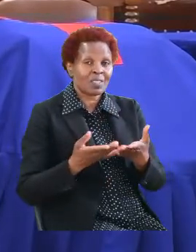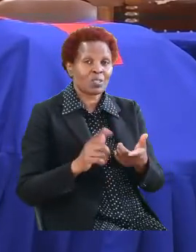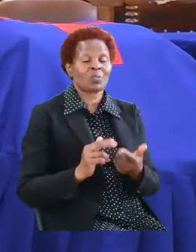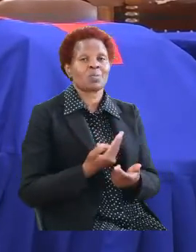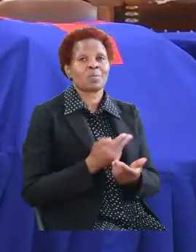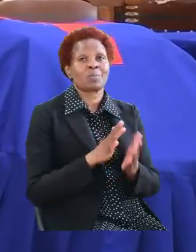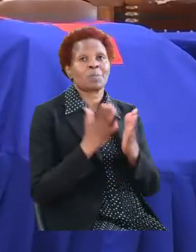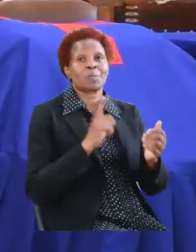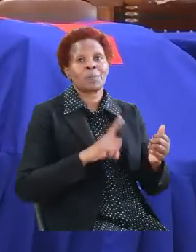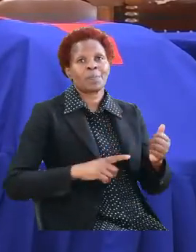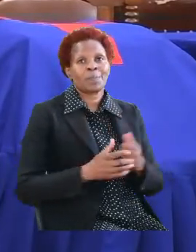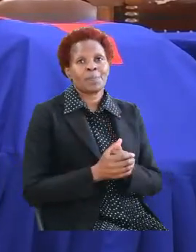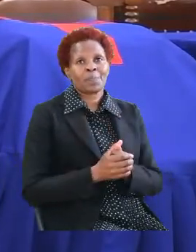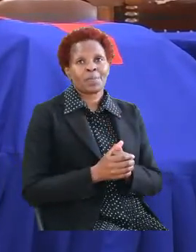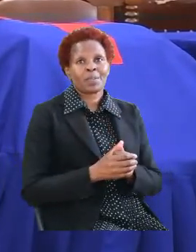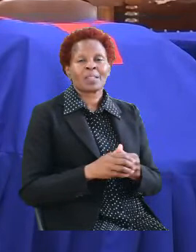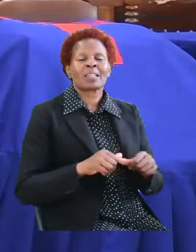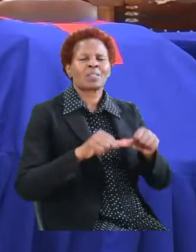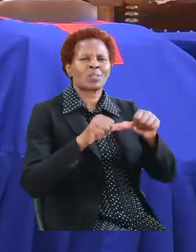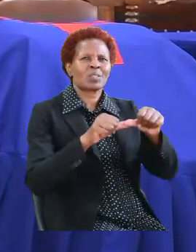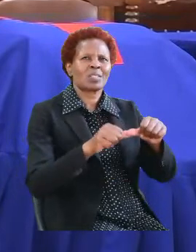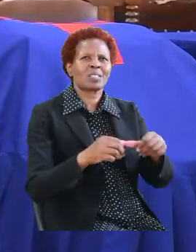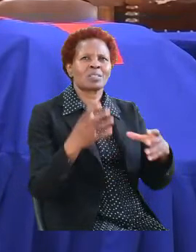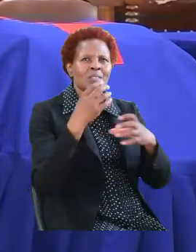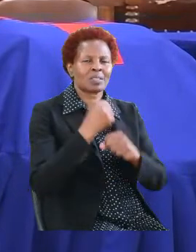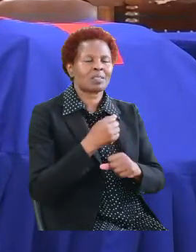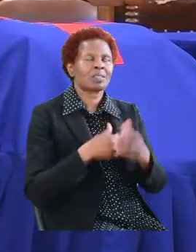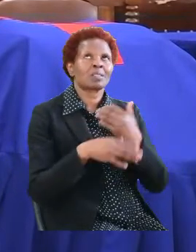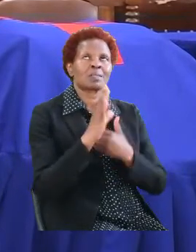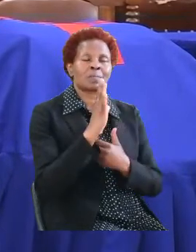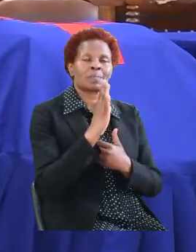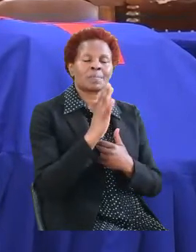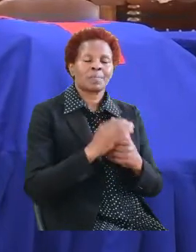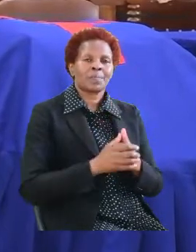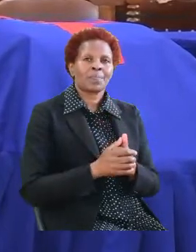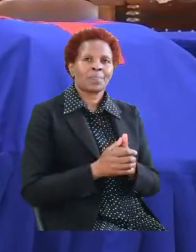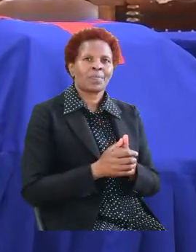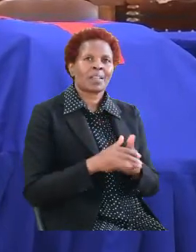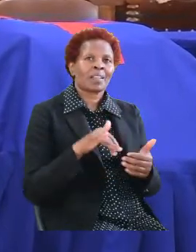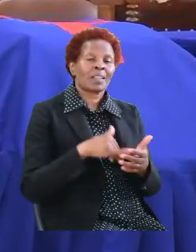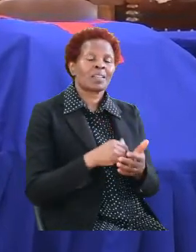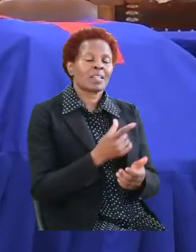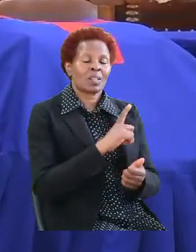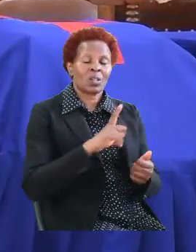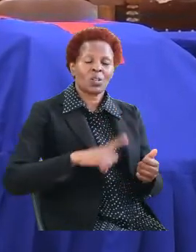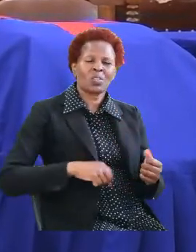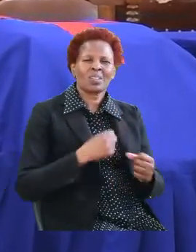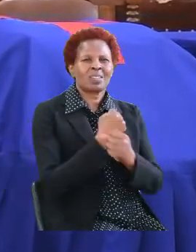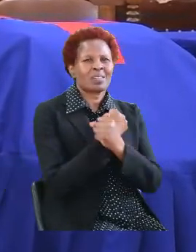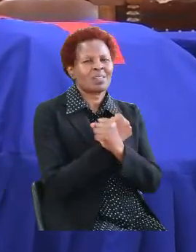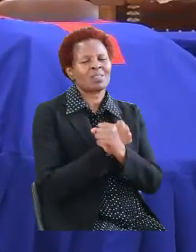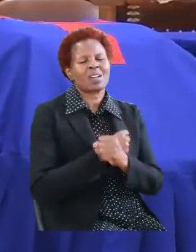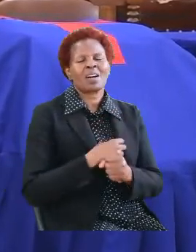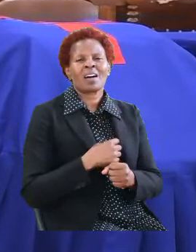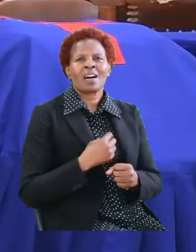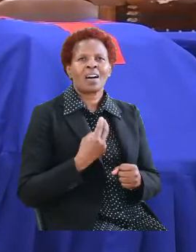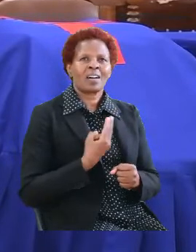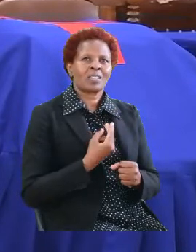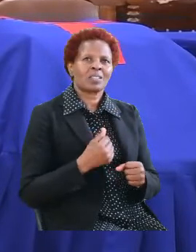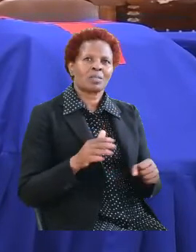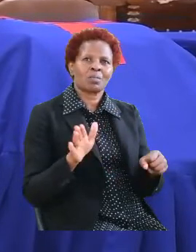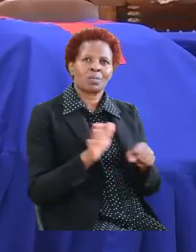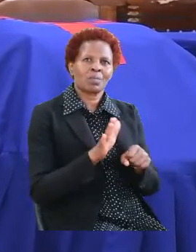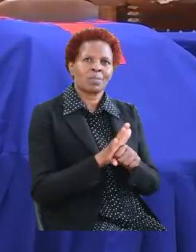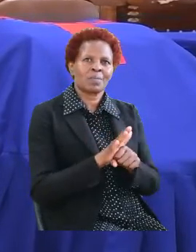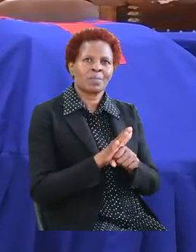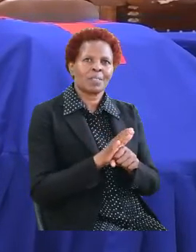fuesana. Let us continue trusting in the Lord. You know, the Lord loves us so much, and it is